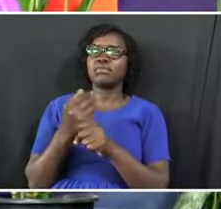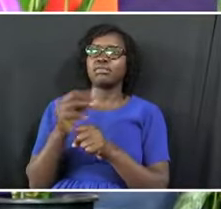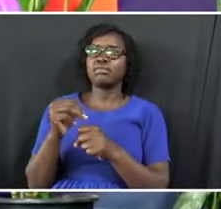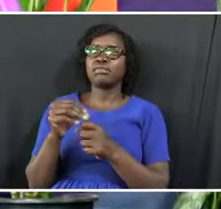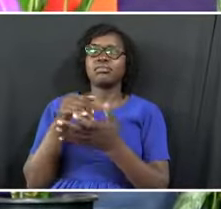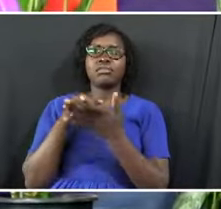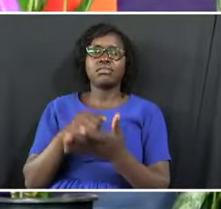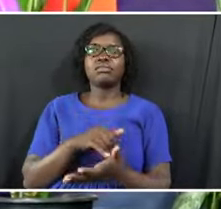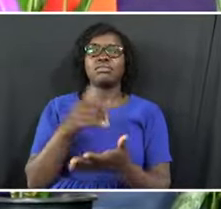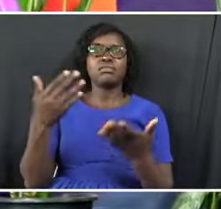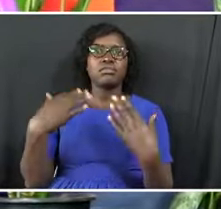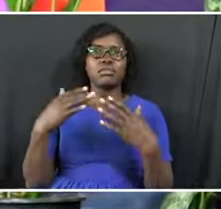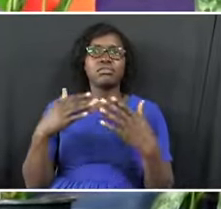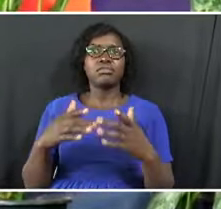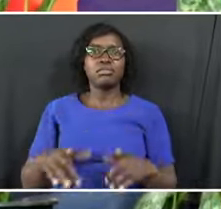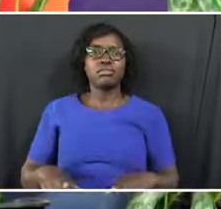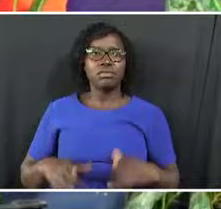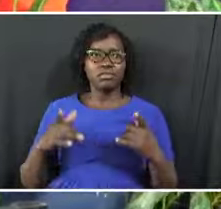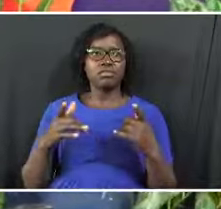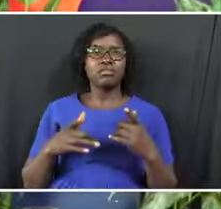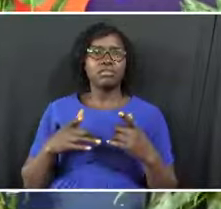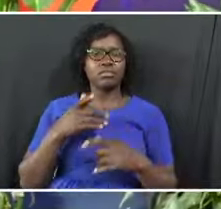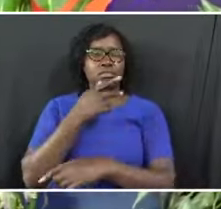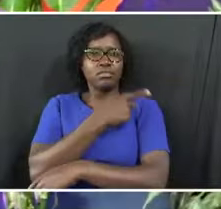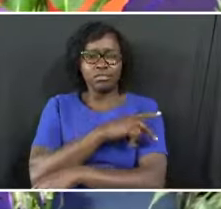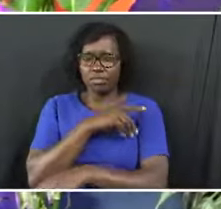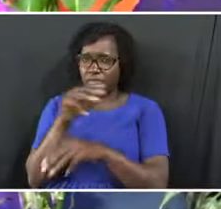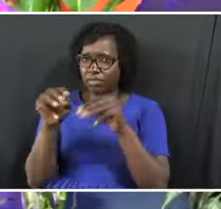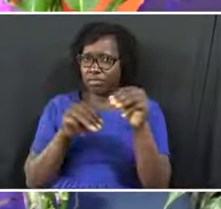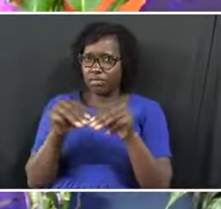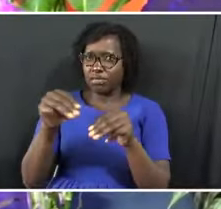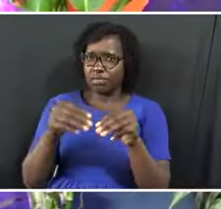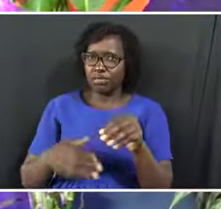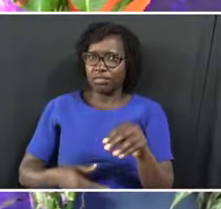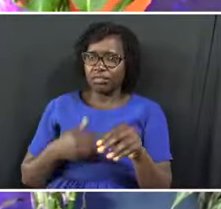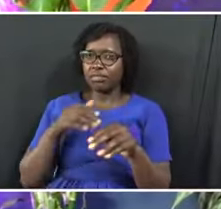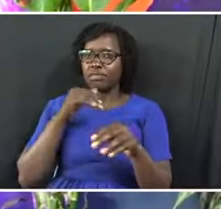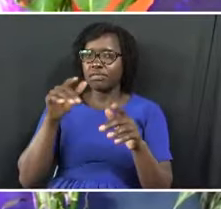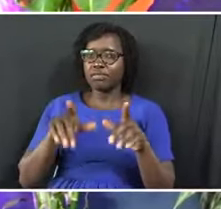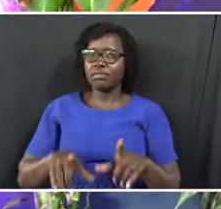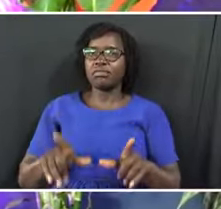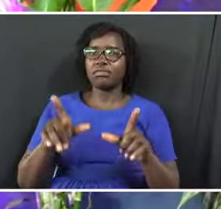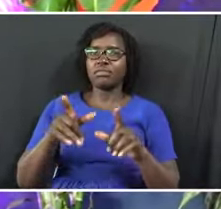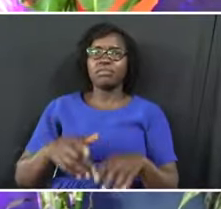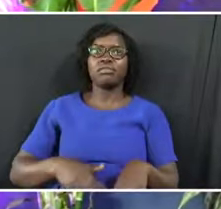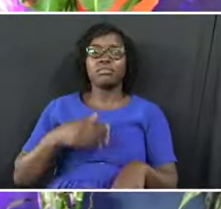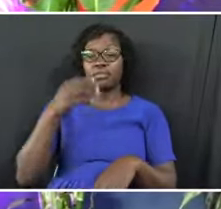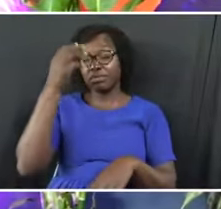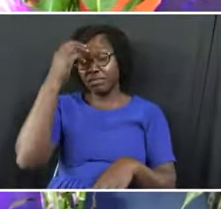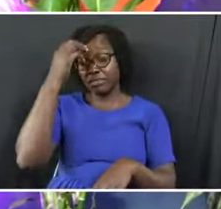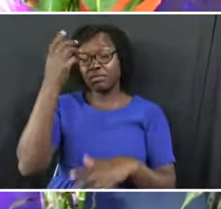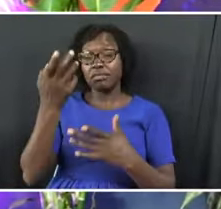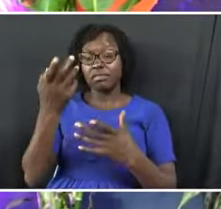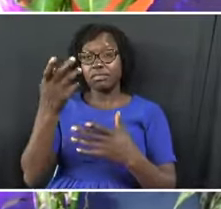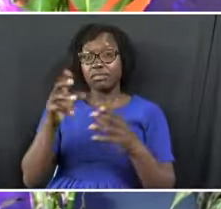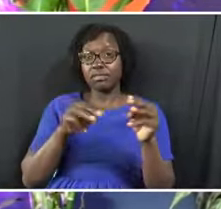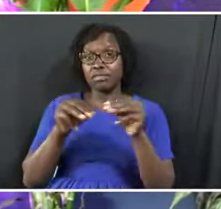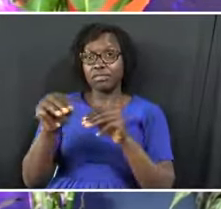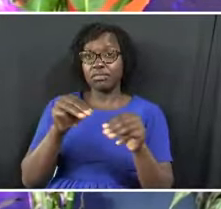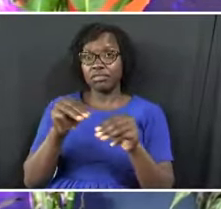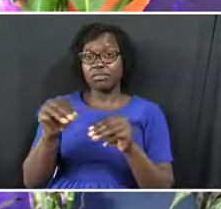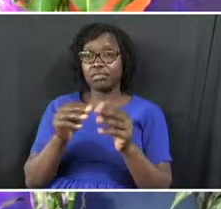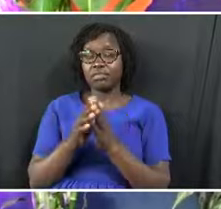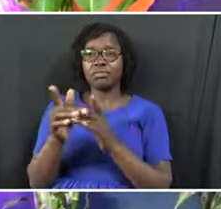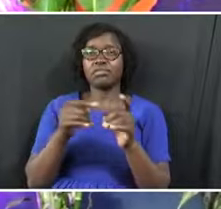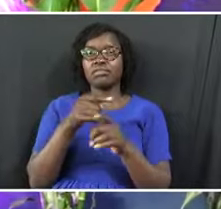just say kindly, manage your anger. Don't let your anger manage and control you,